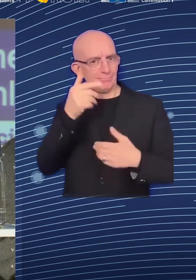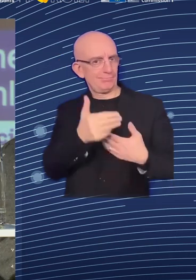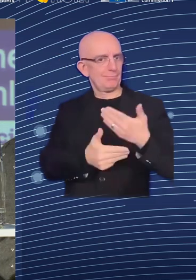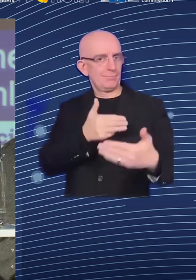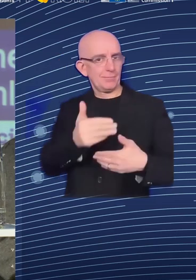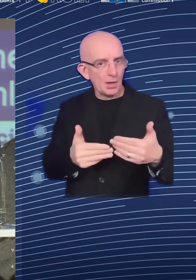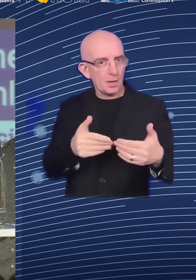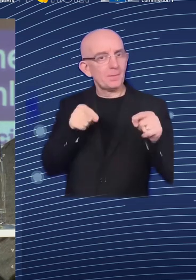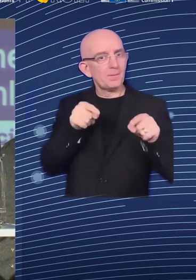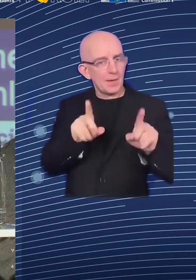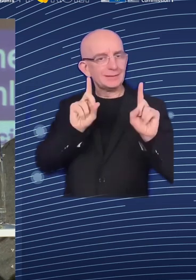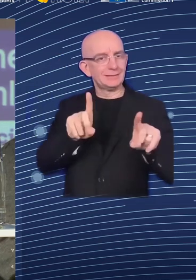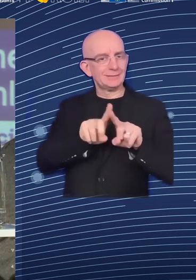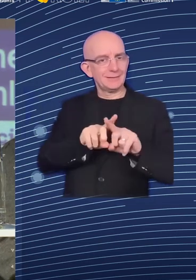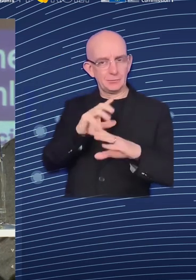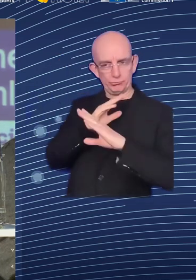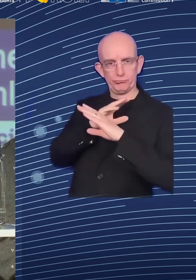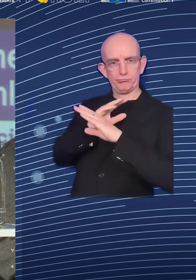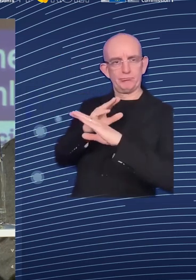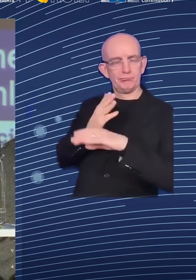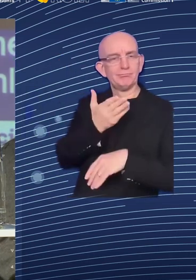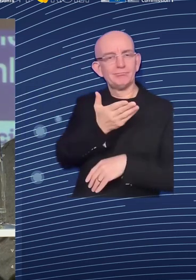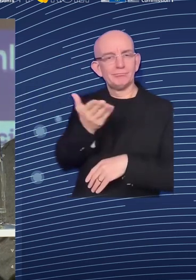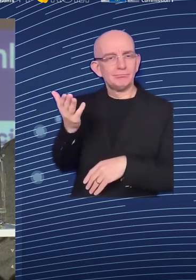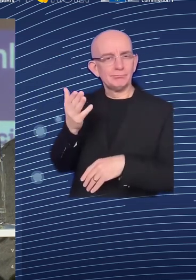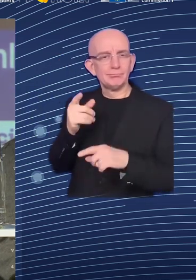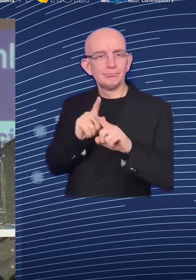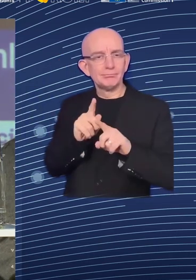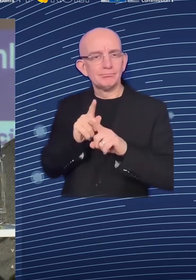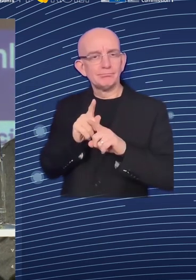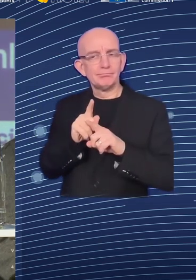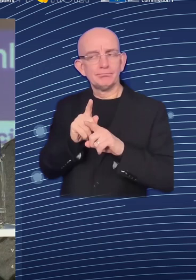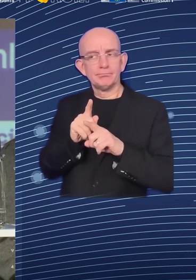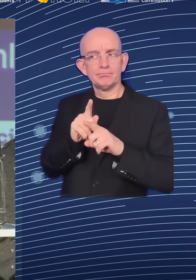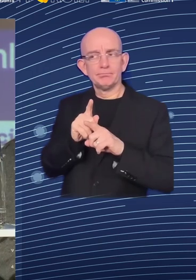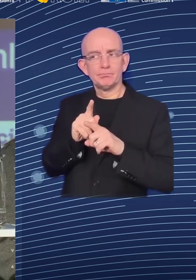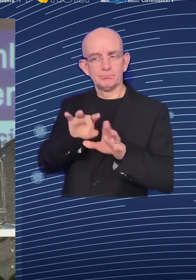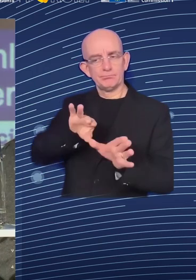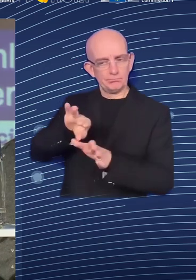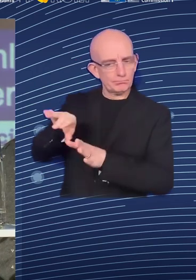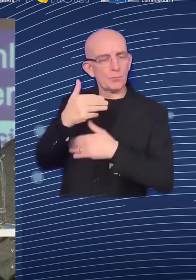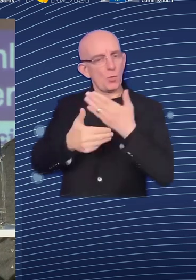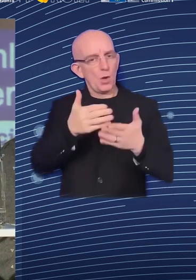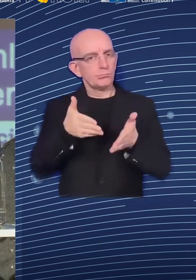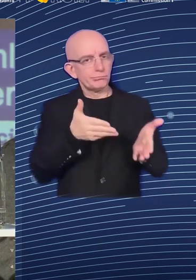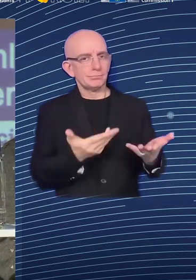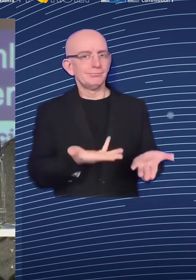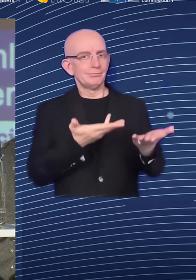but there is a third way to develop a project platform, and that's the open source